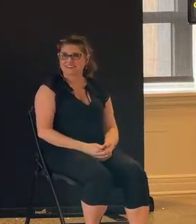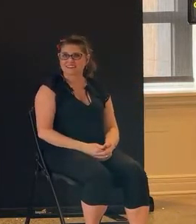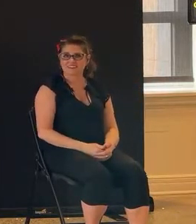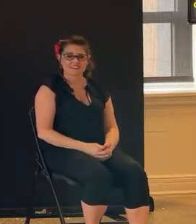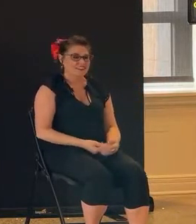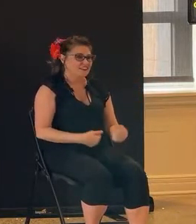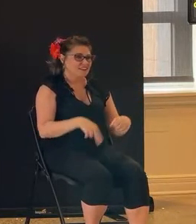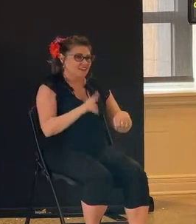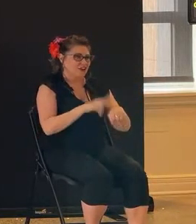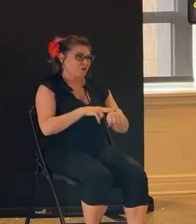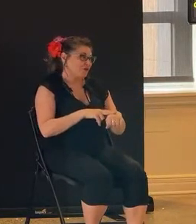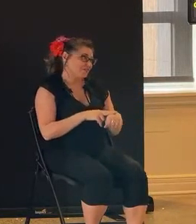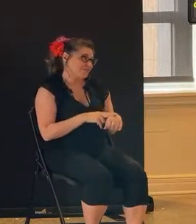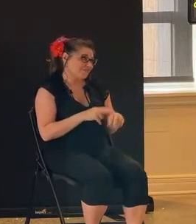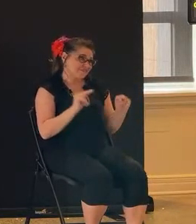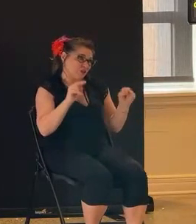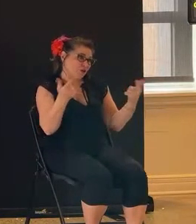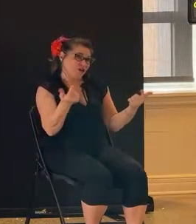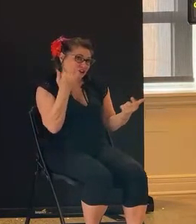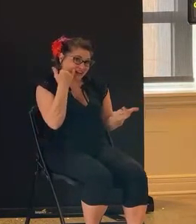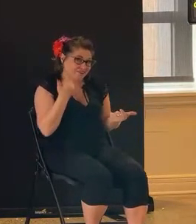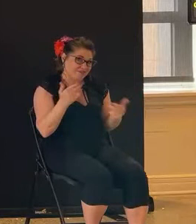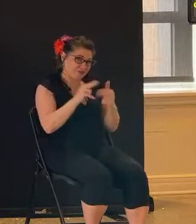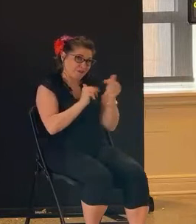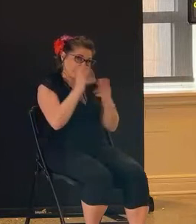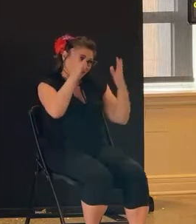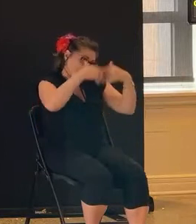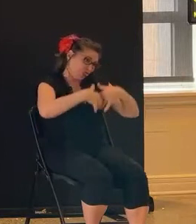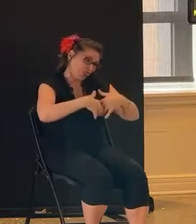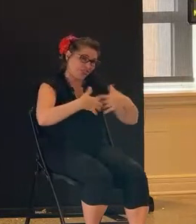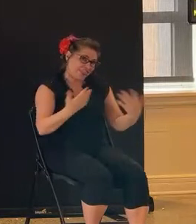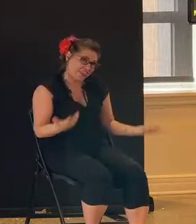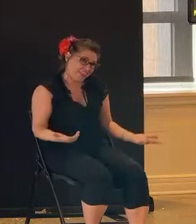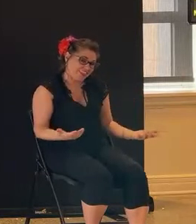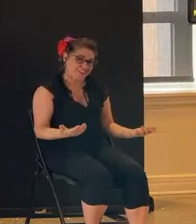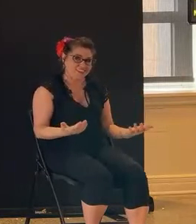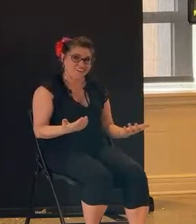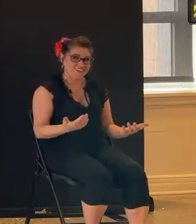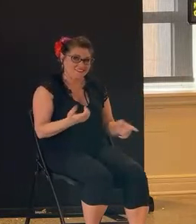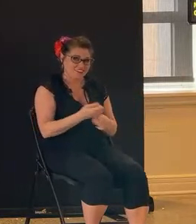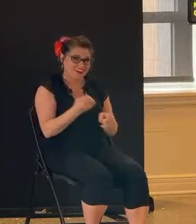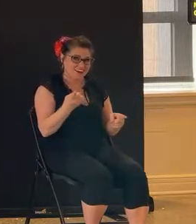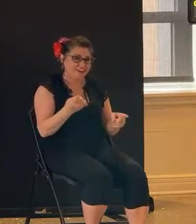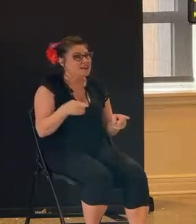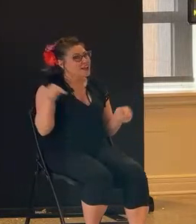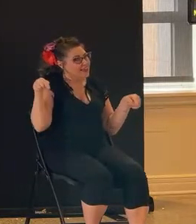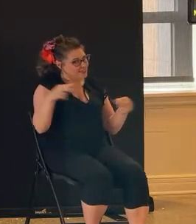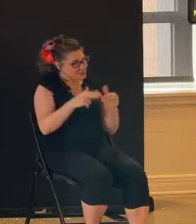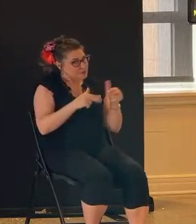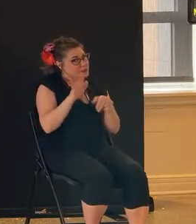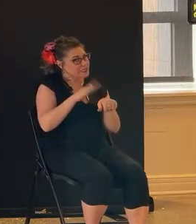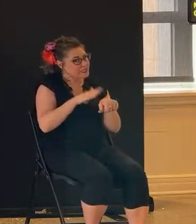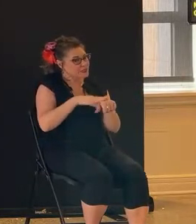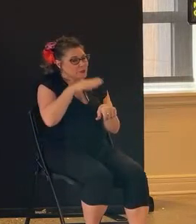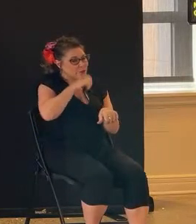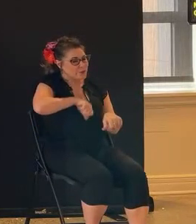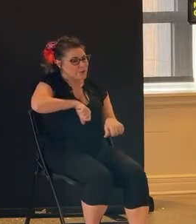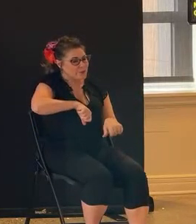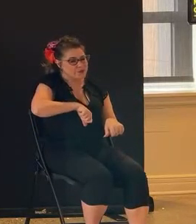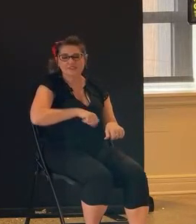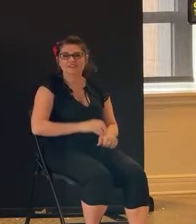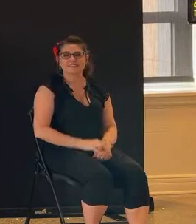Of course, that wouldn't do us much good if the building was going to collapse on us, right? And this is a very old building. This building